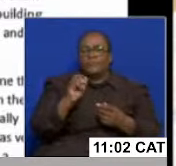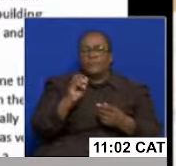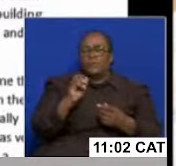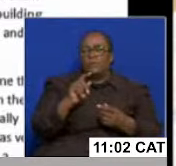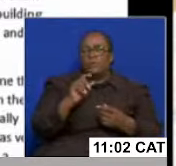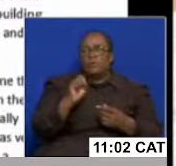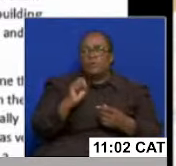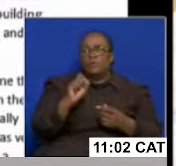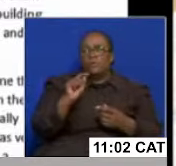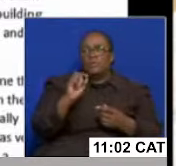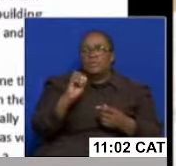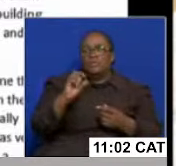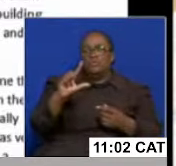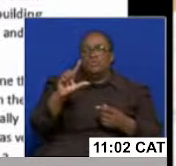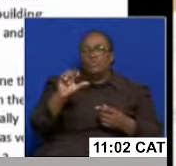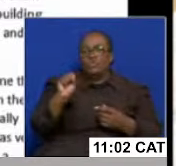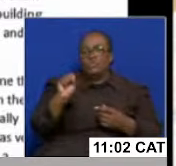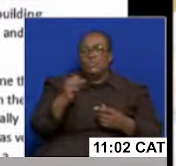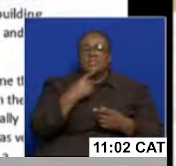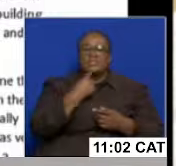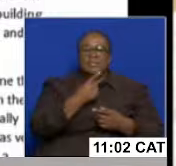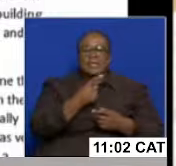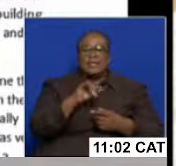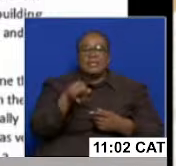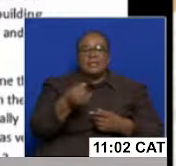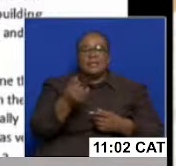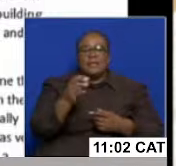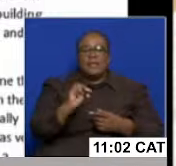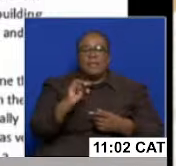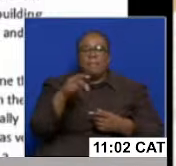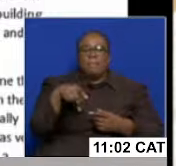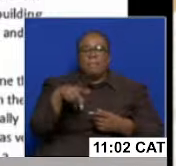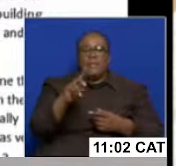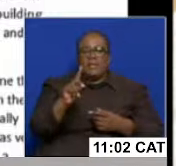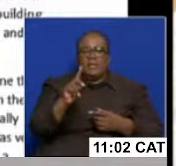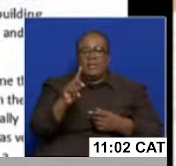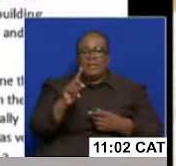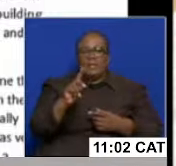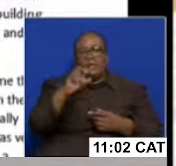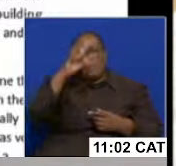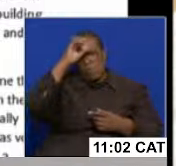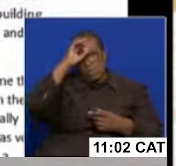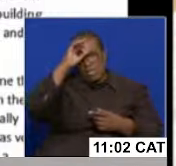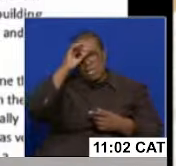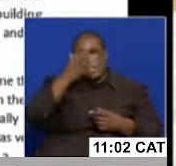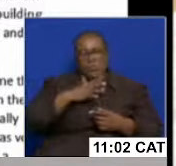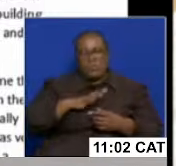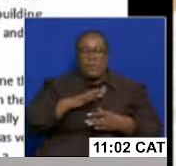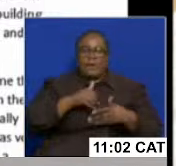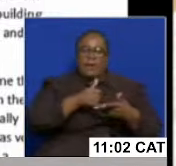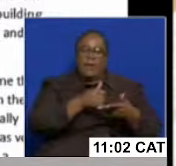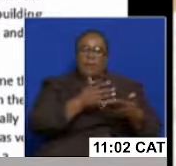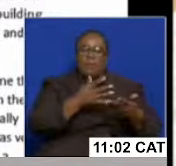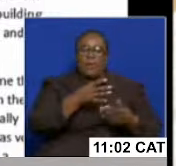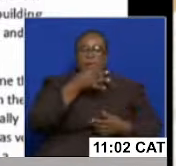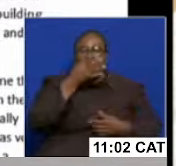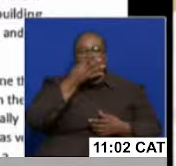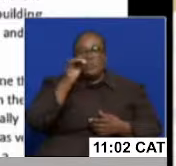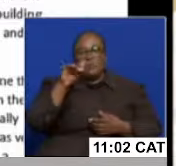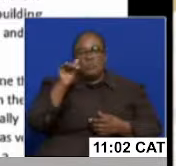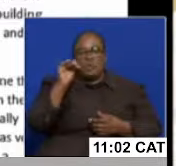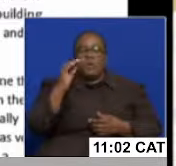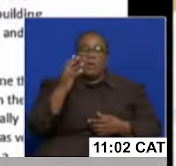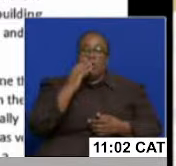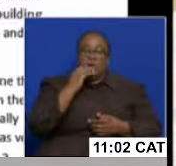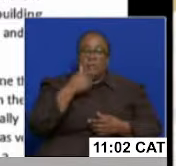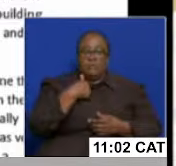JMPD officer had requested assistance in Rosebank and asked if I could accompany them quickly. And then